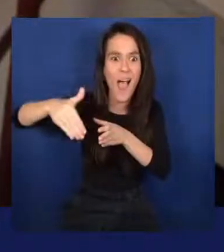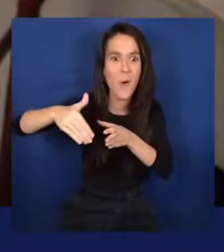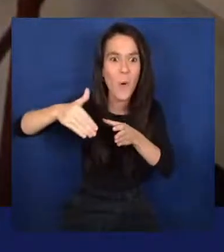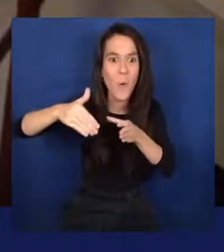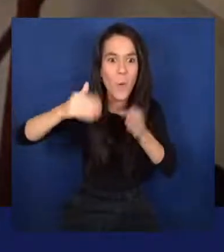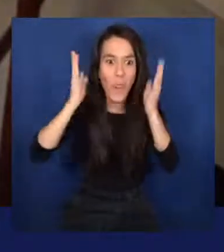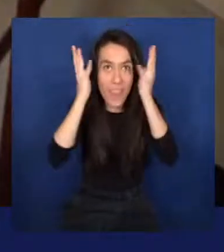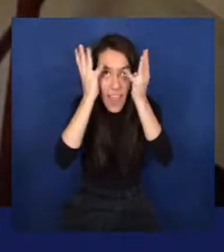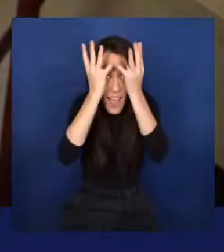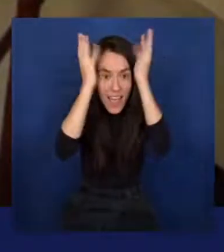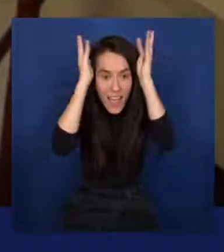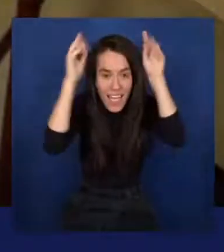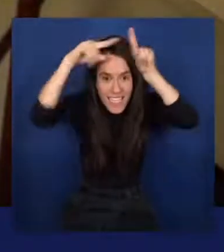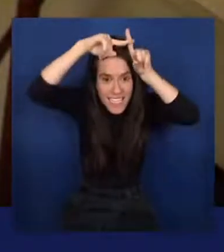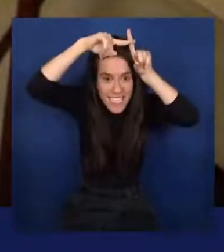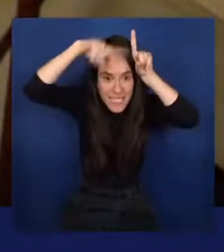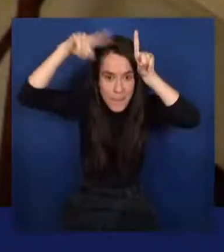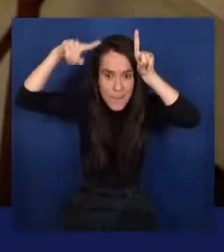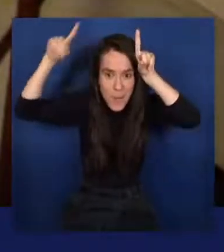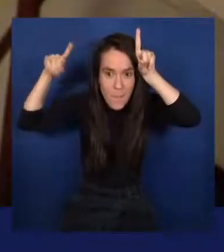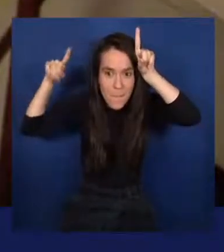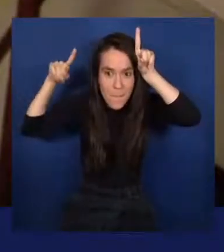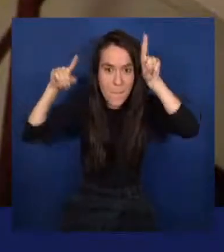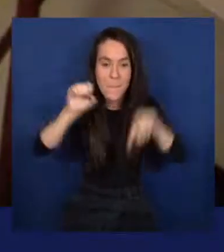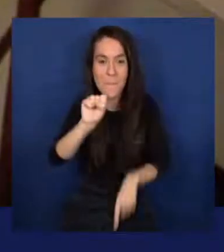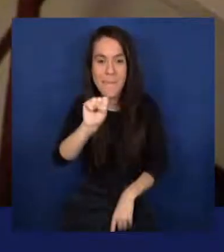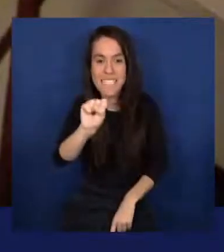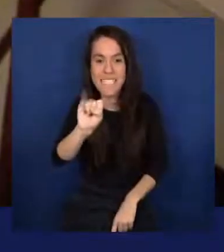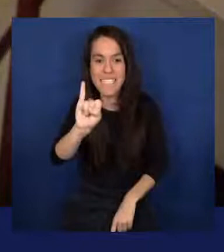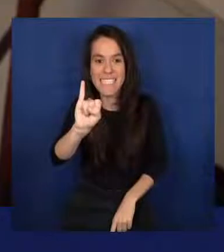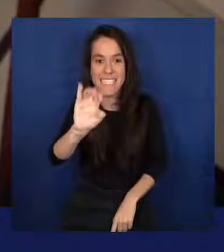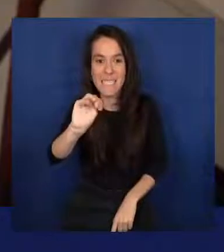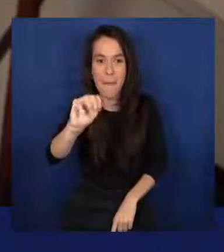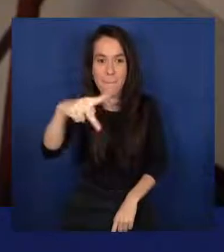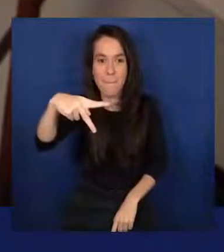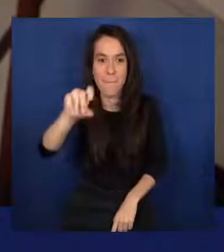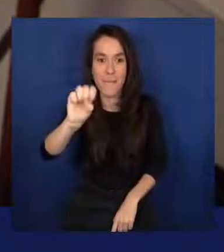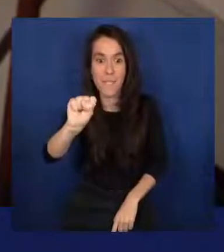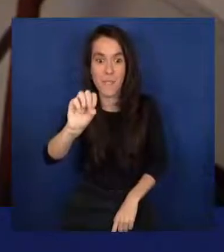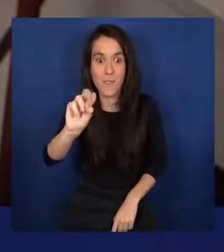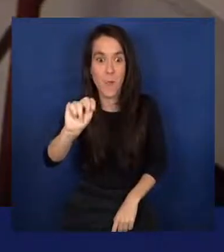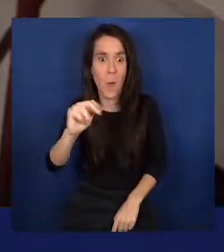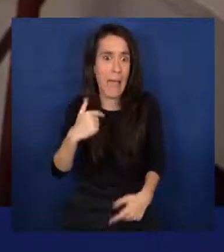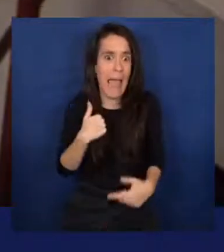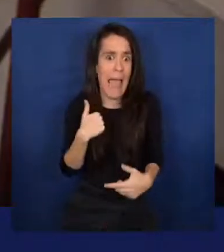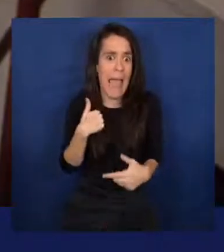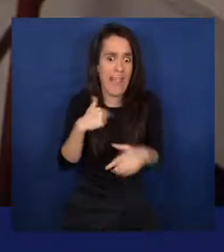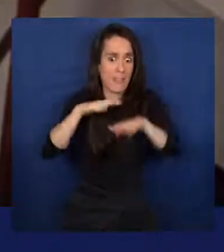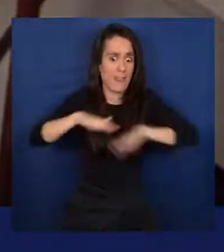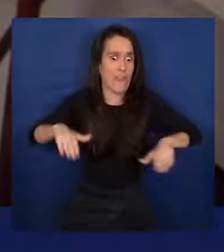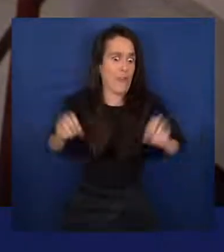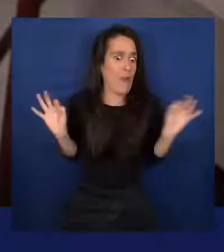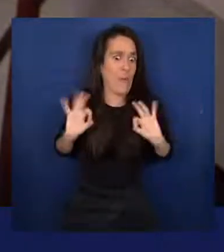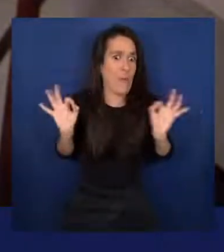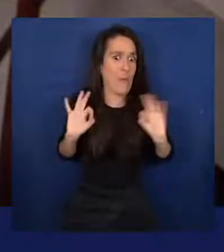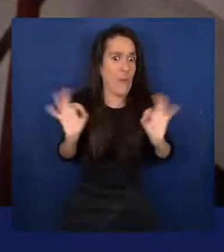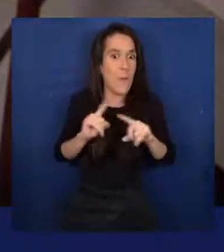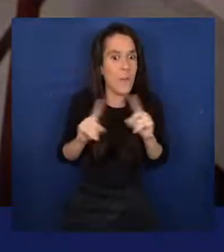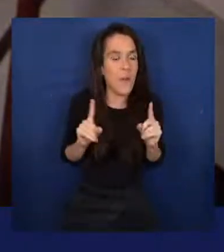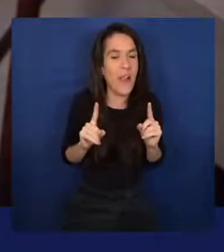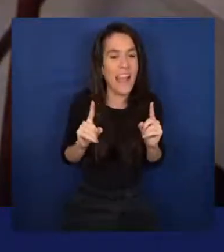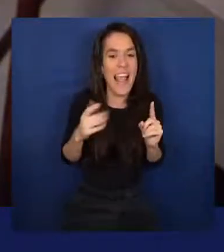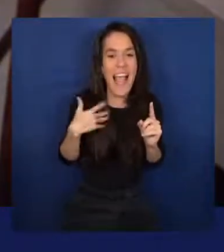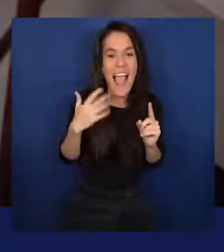Lego, actually. I thought it was nice, and also thinking about parents. I'm not a parent myself, but I do have 2 nieces, and